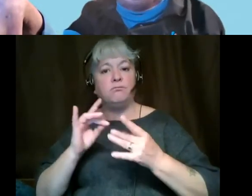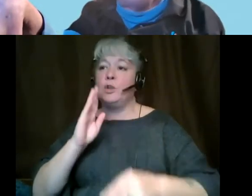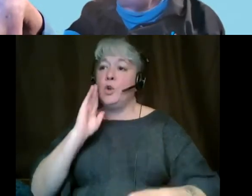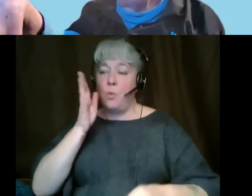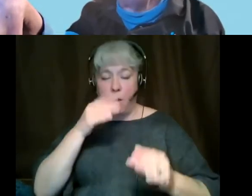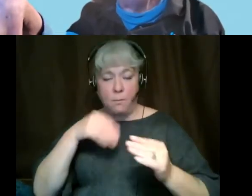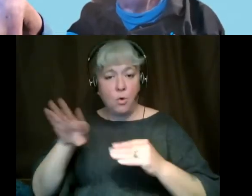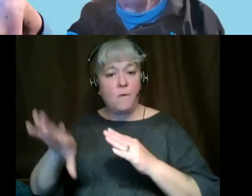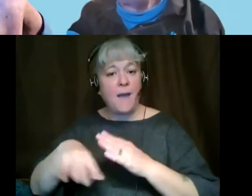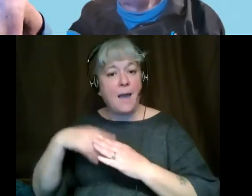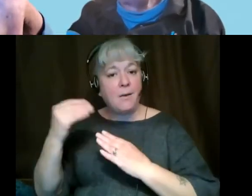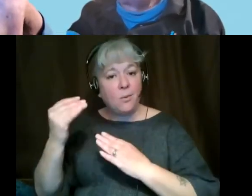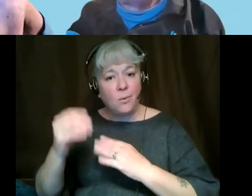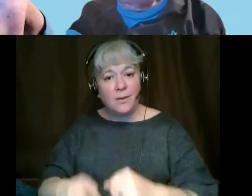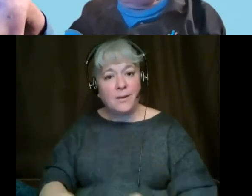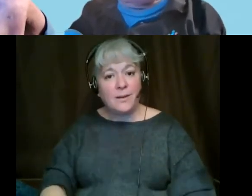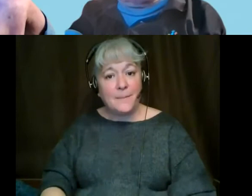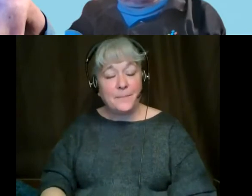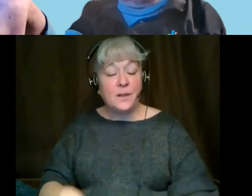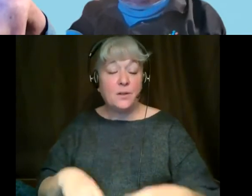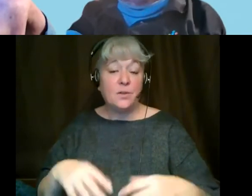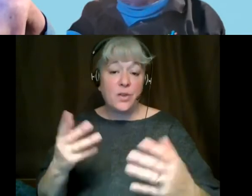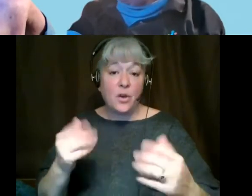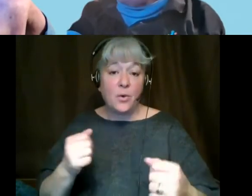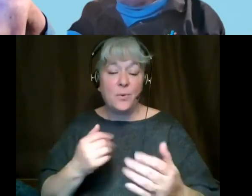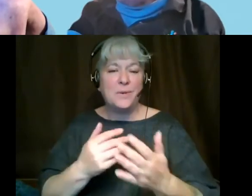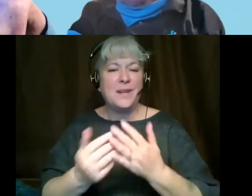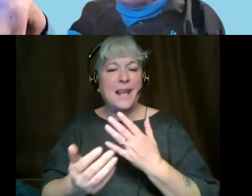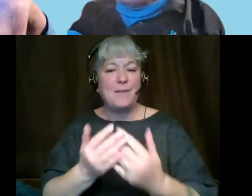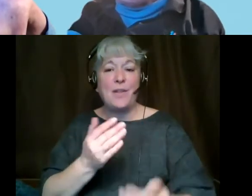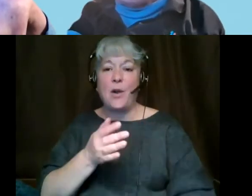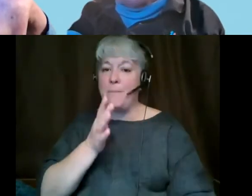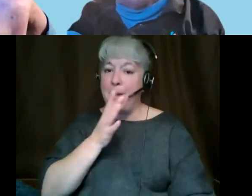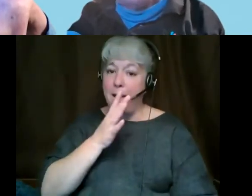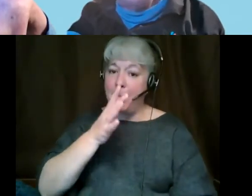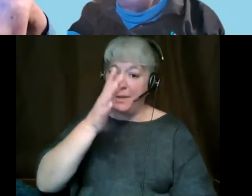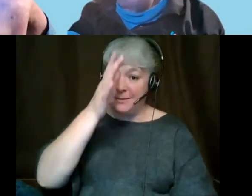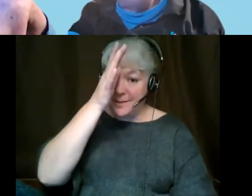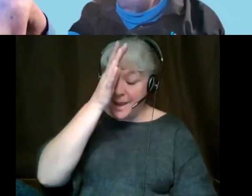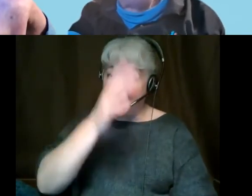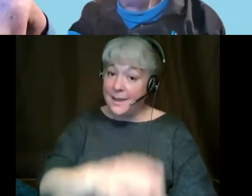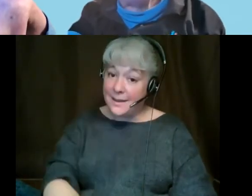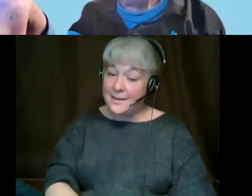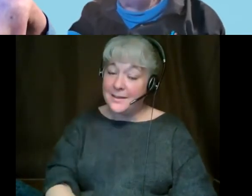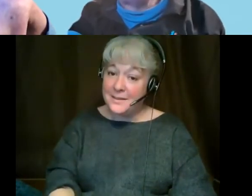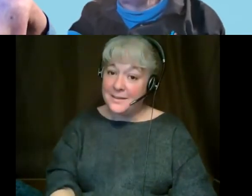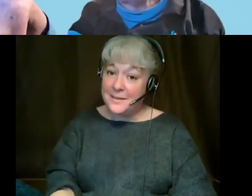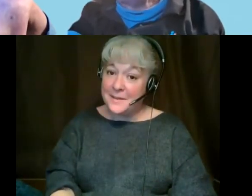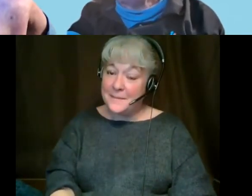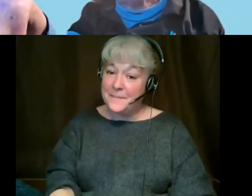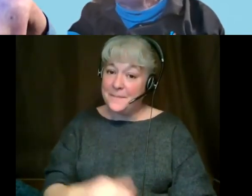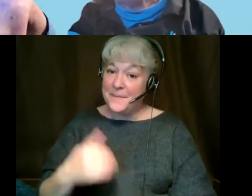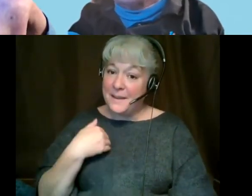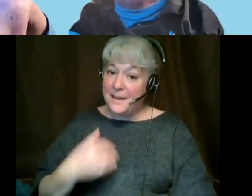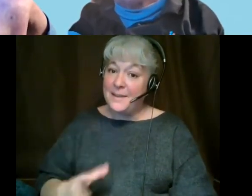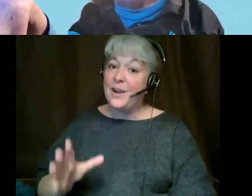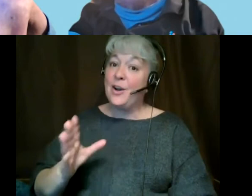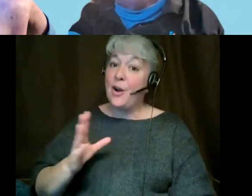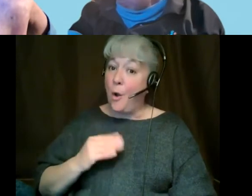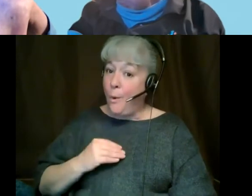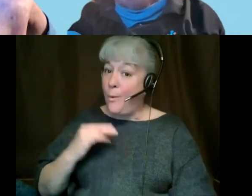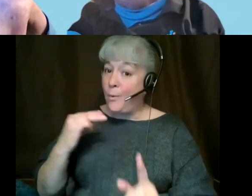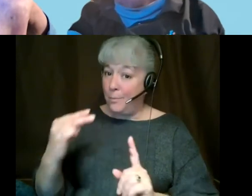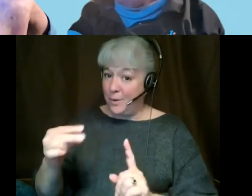move out. So even though my mom and dad had their own